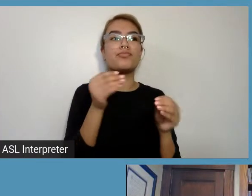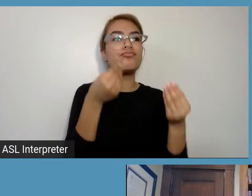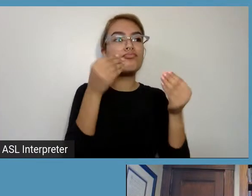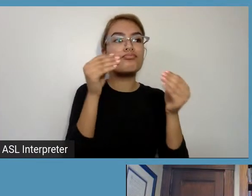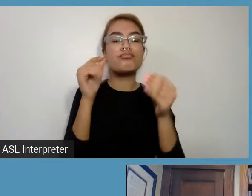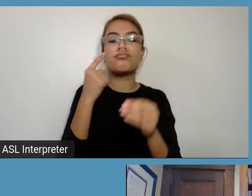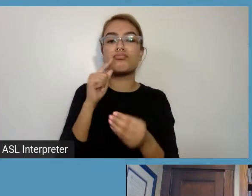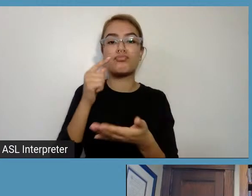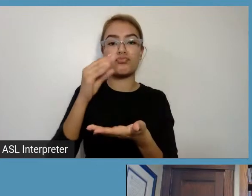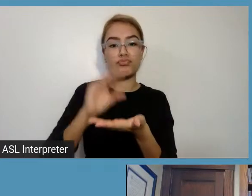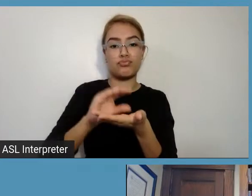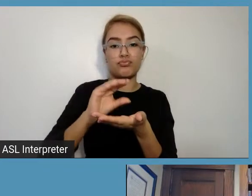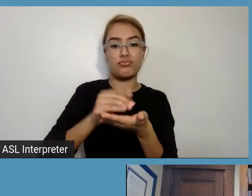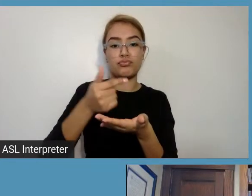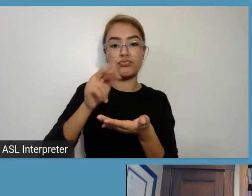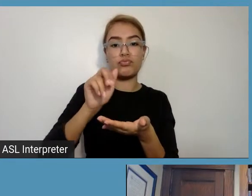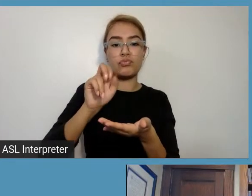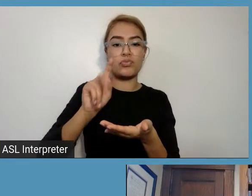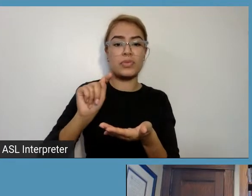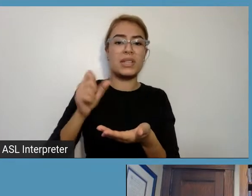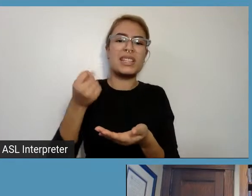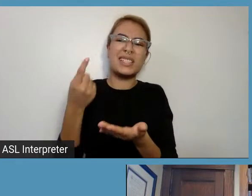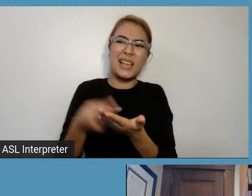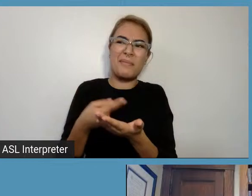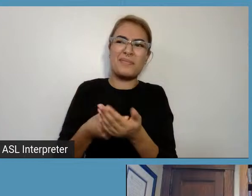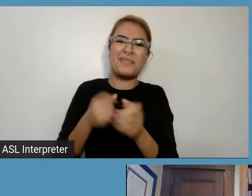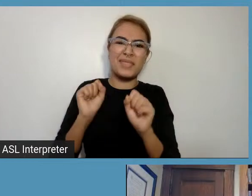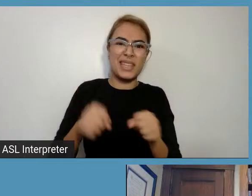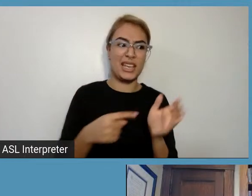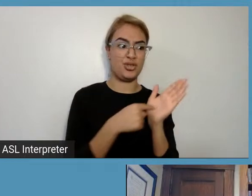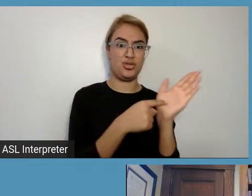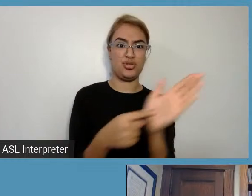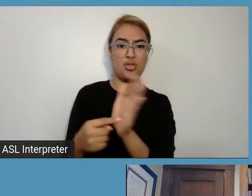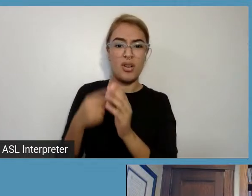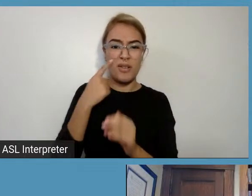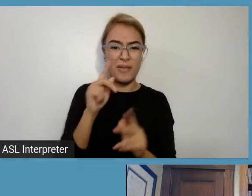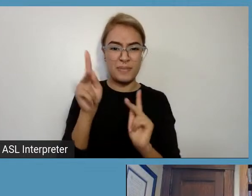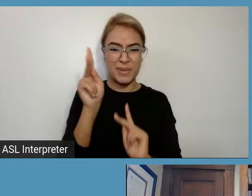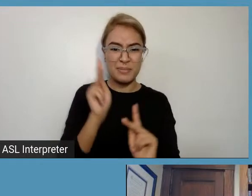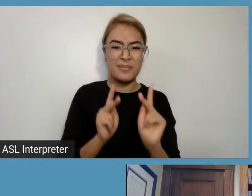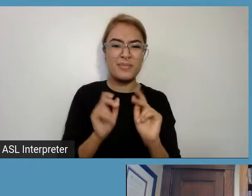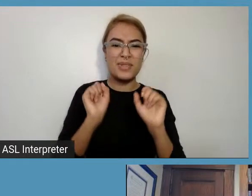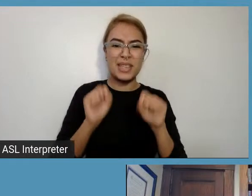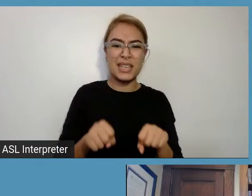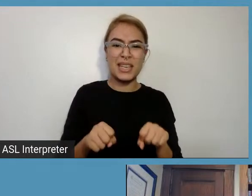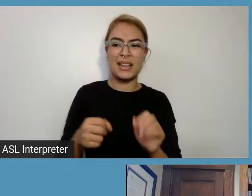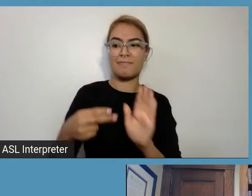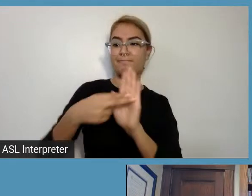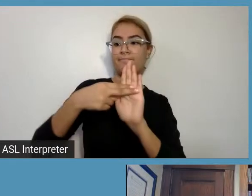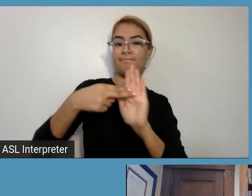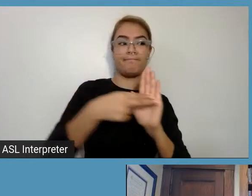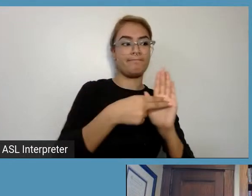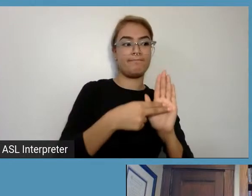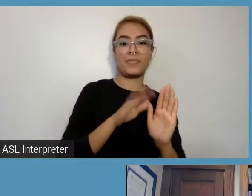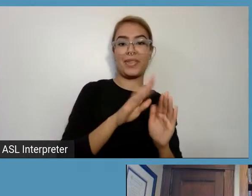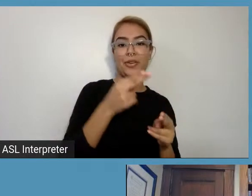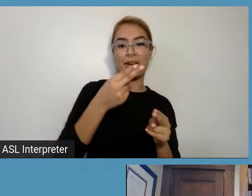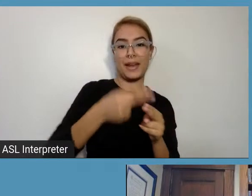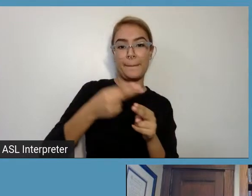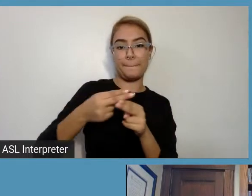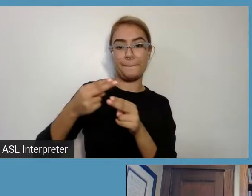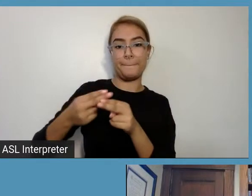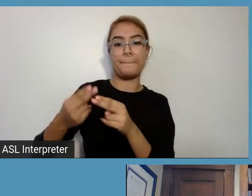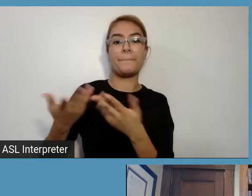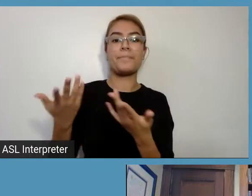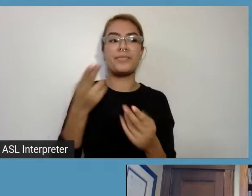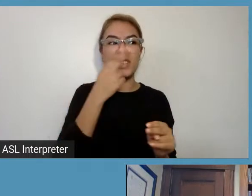just because it's something that you can show, to people, and they can, put their name on it or something like that. And